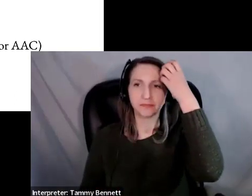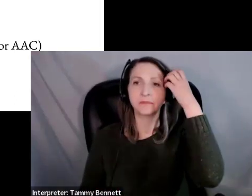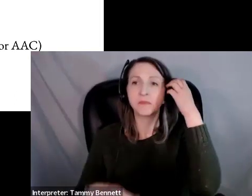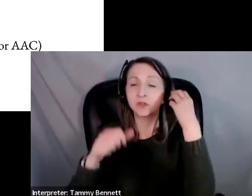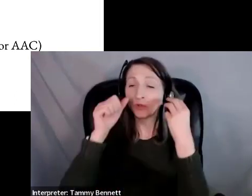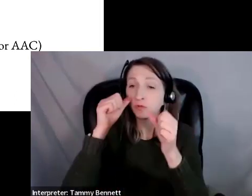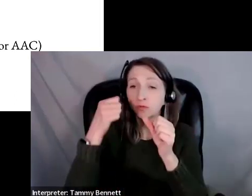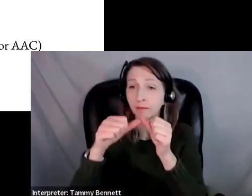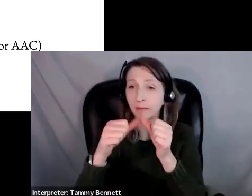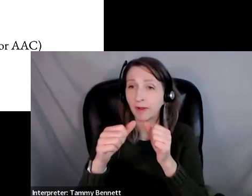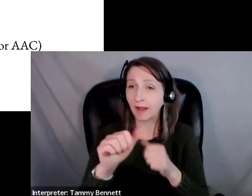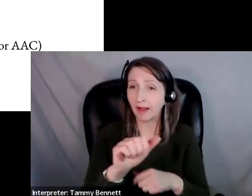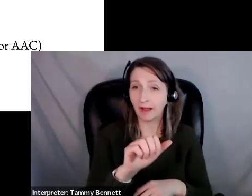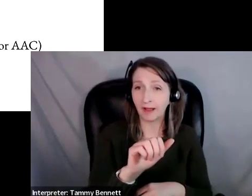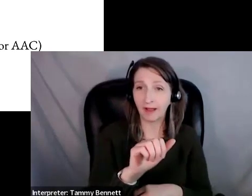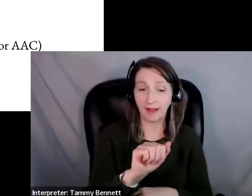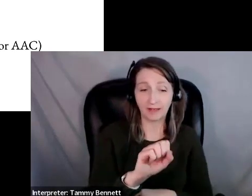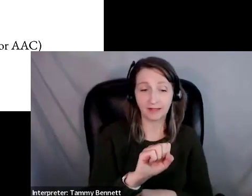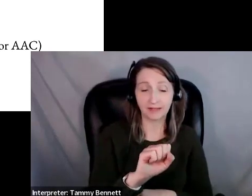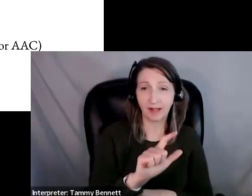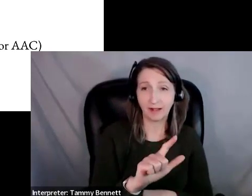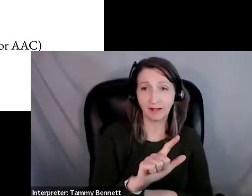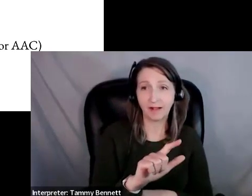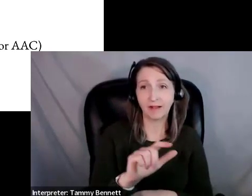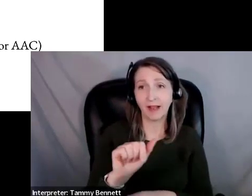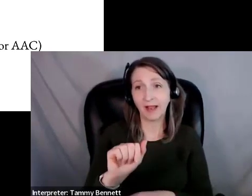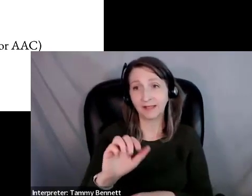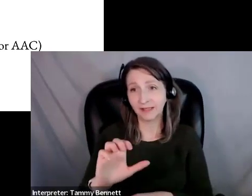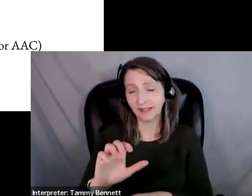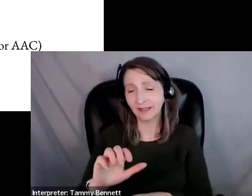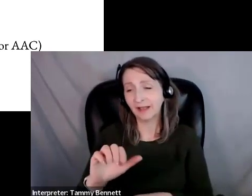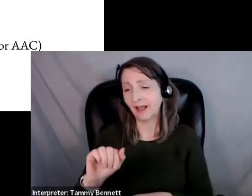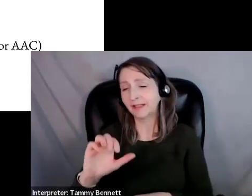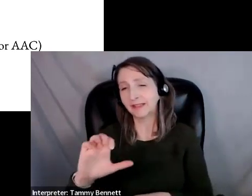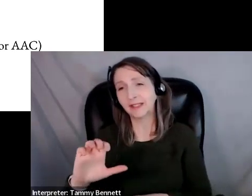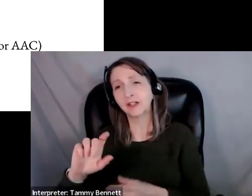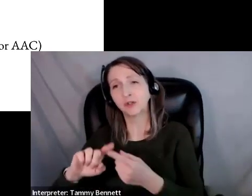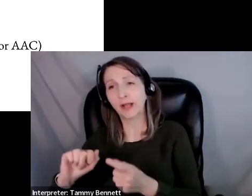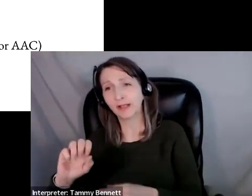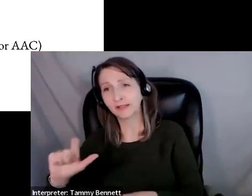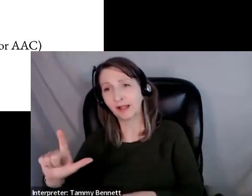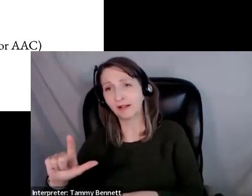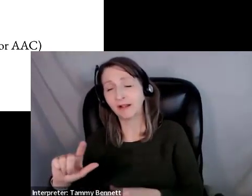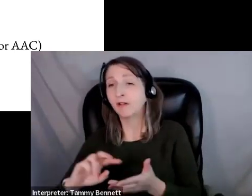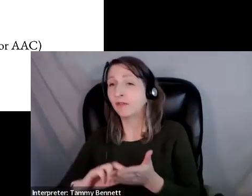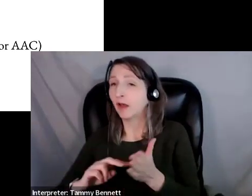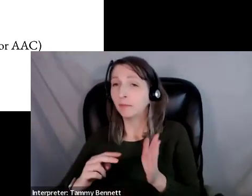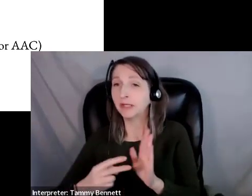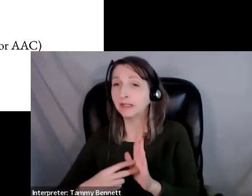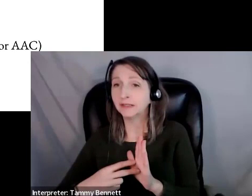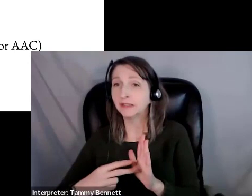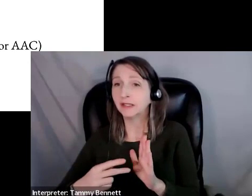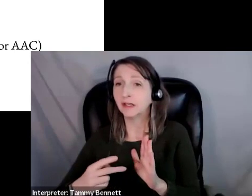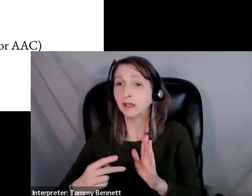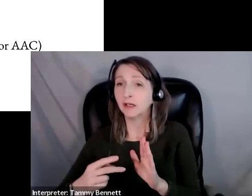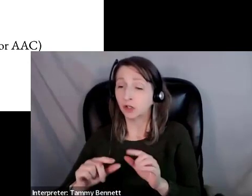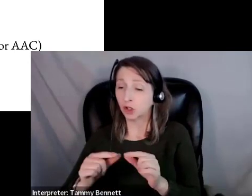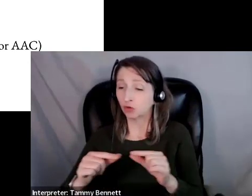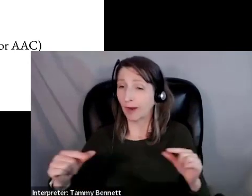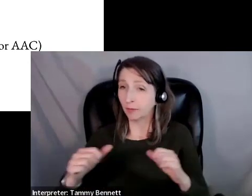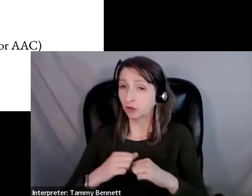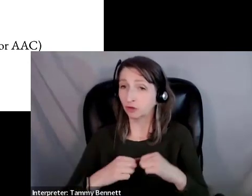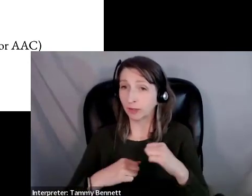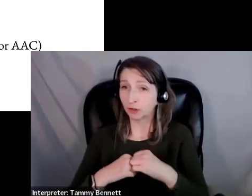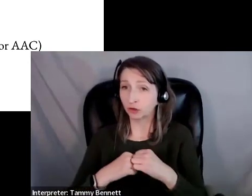from the ASL to AUC and AAC to ASL. So what that means is again, like I accept the grammar instruction, whatever way they,